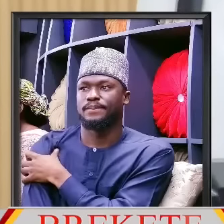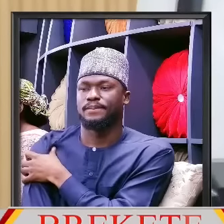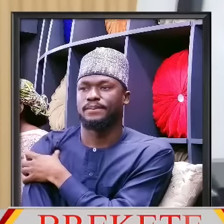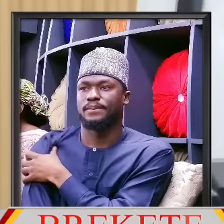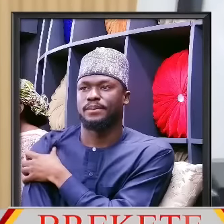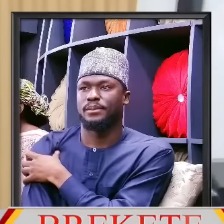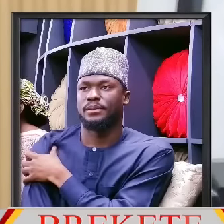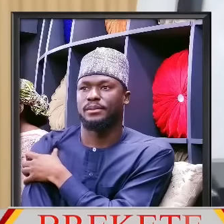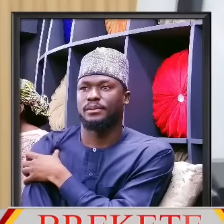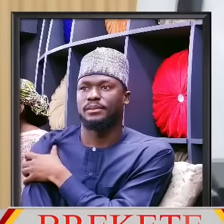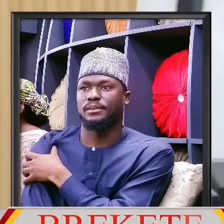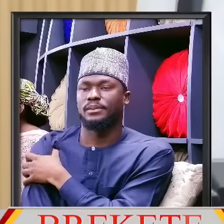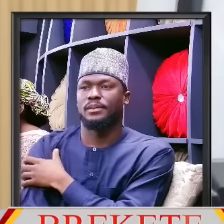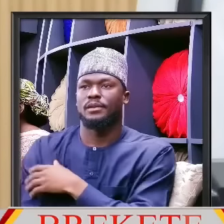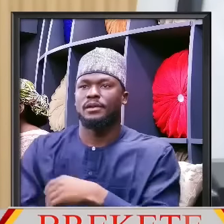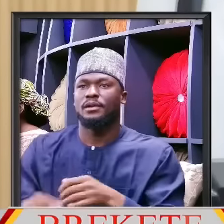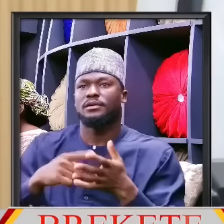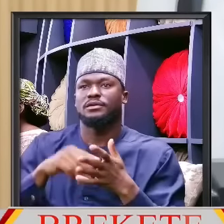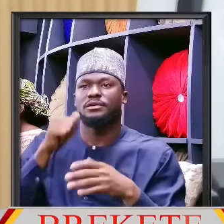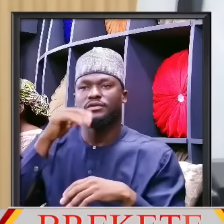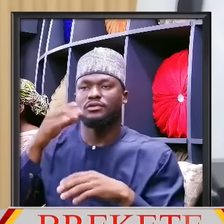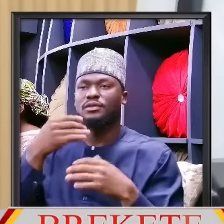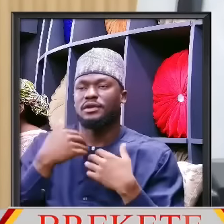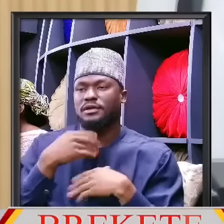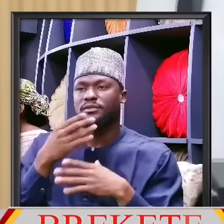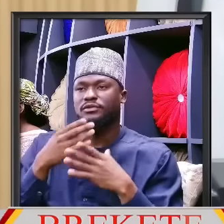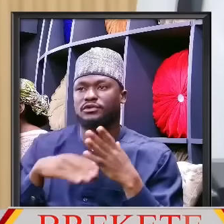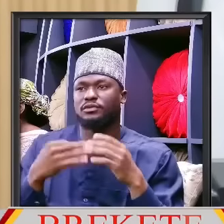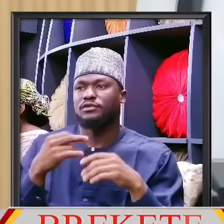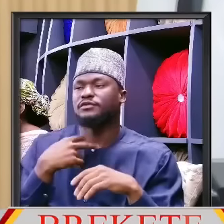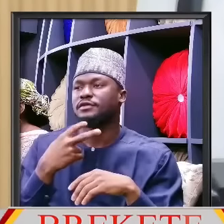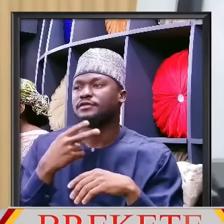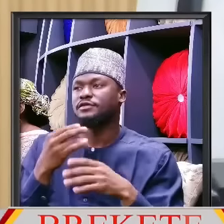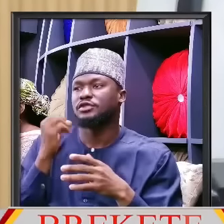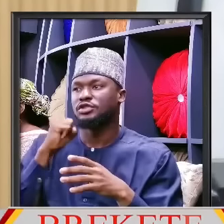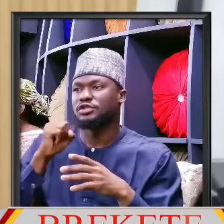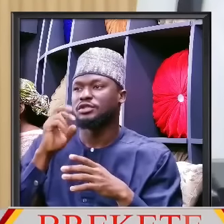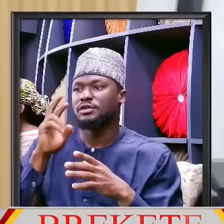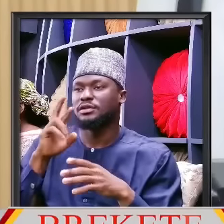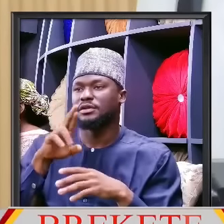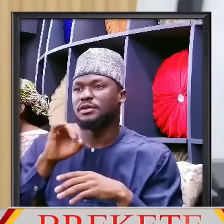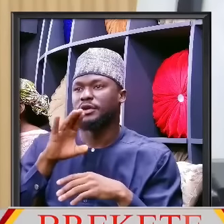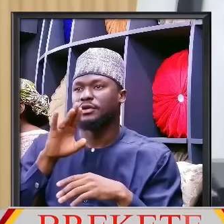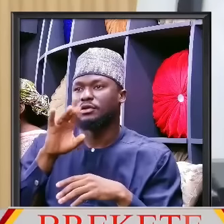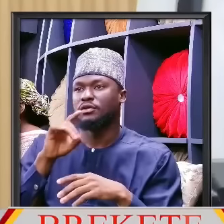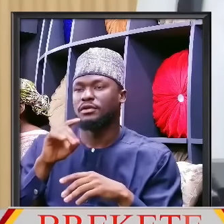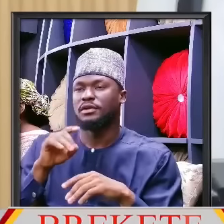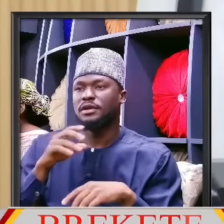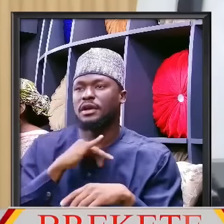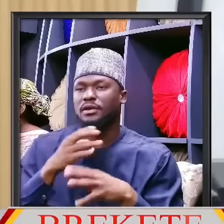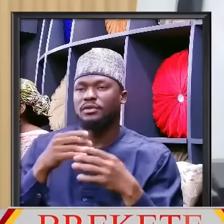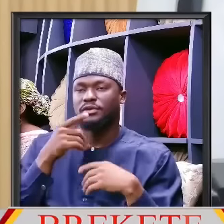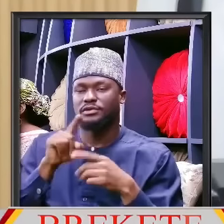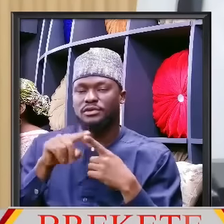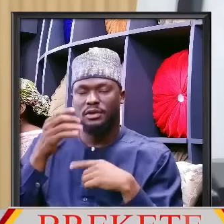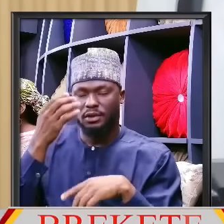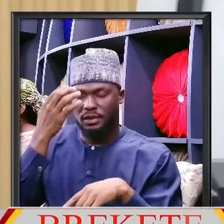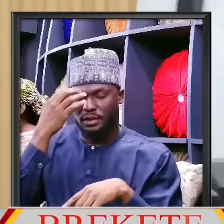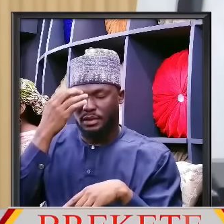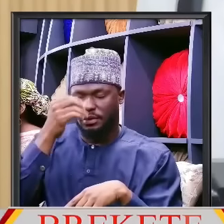of Assembly where we will go use until it becomes necessary. So I beg, I want make you know,